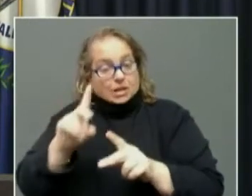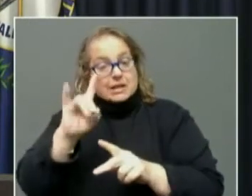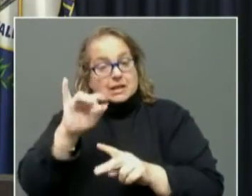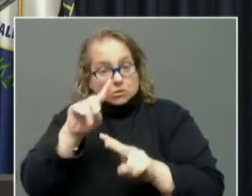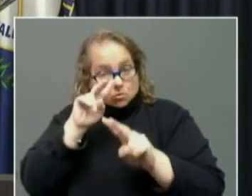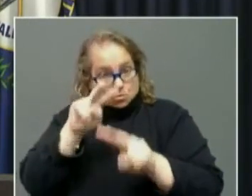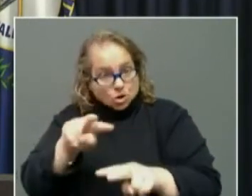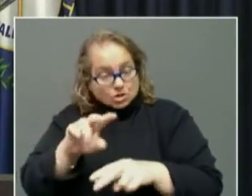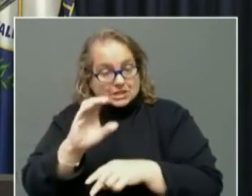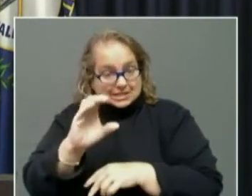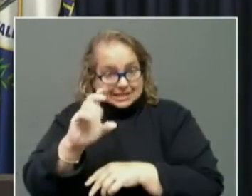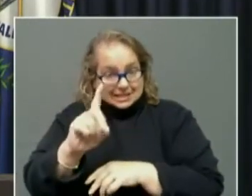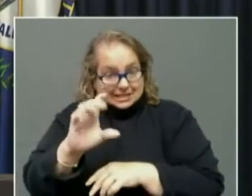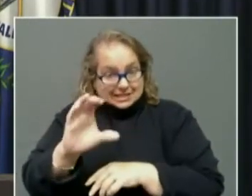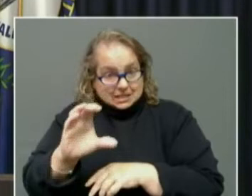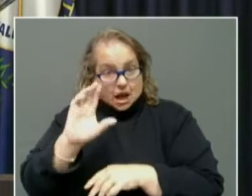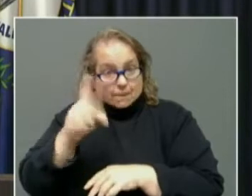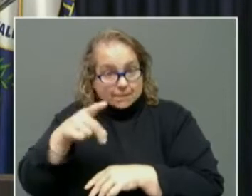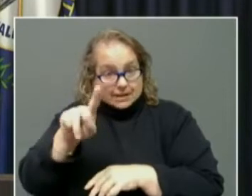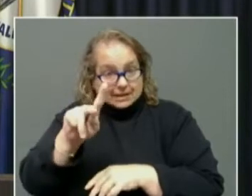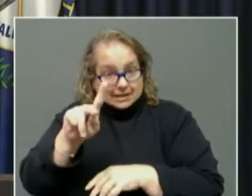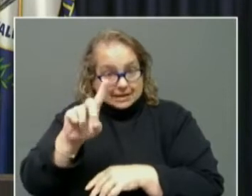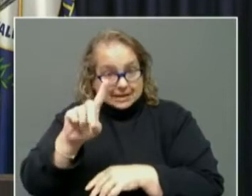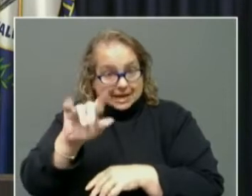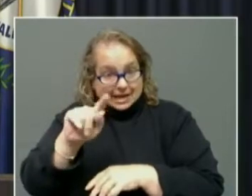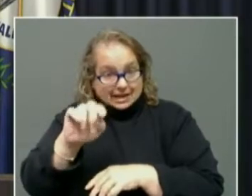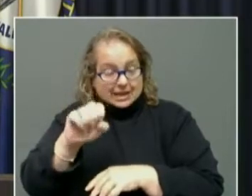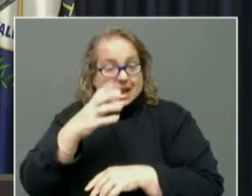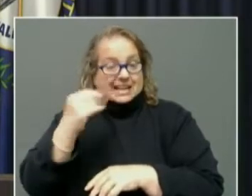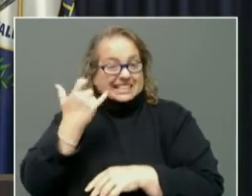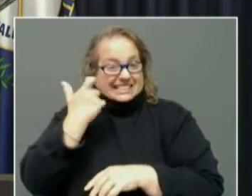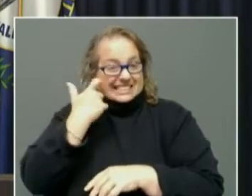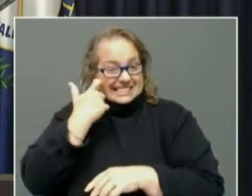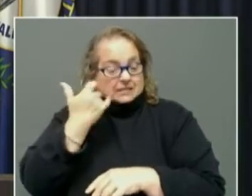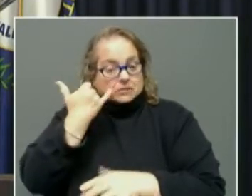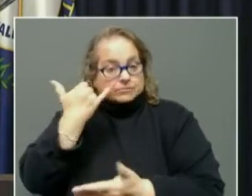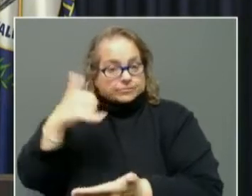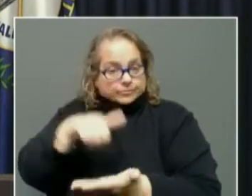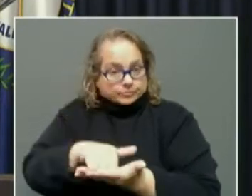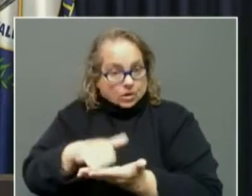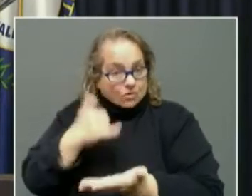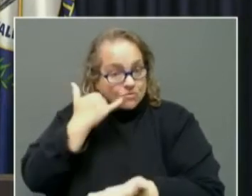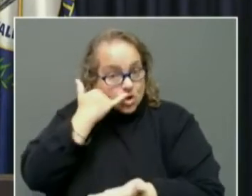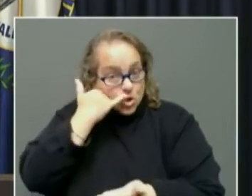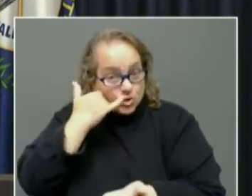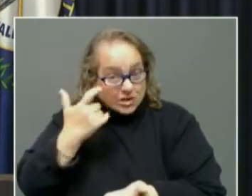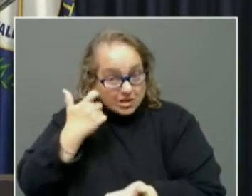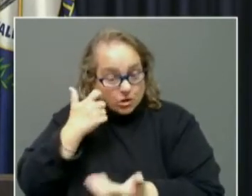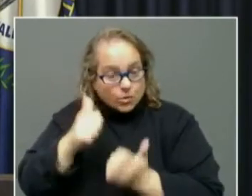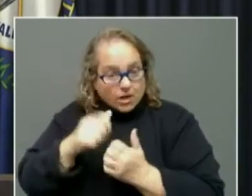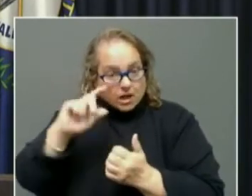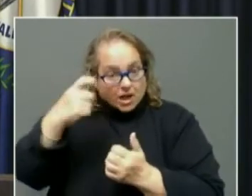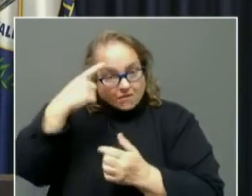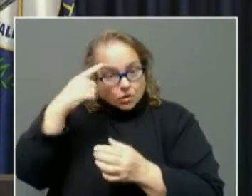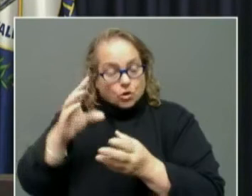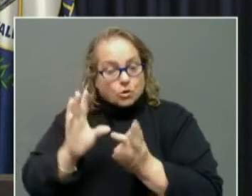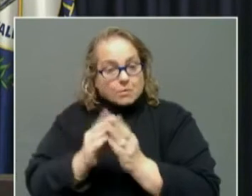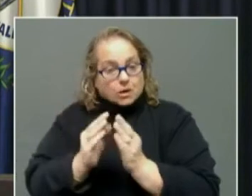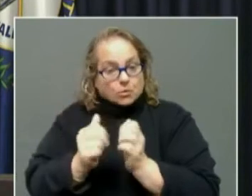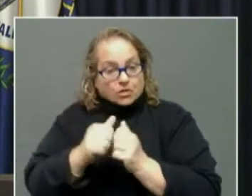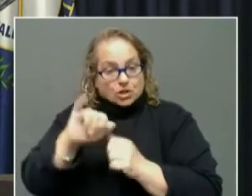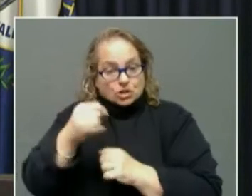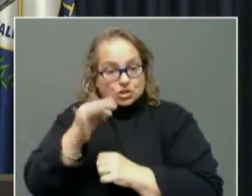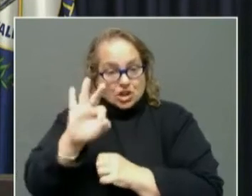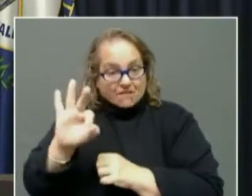CDC's update, and then I just got off the phone with the governor's meeting with Jeff Zients, who is the White